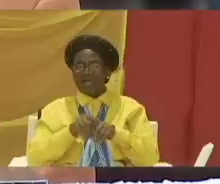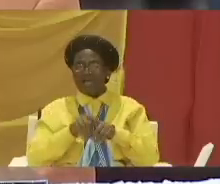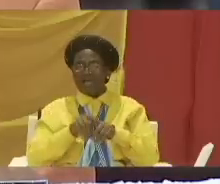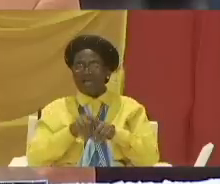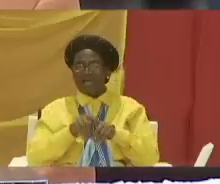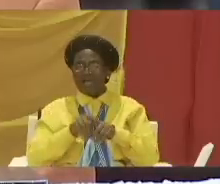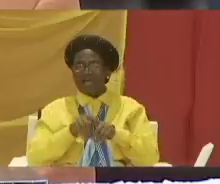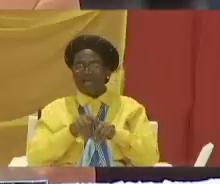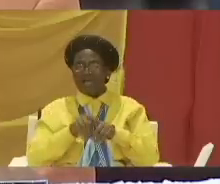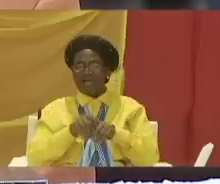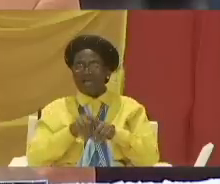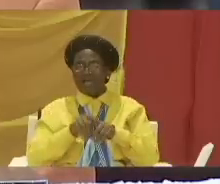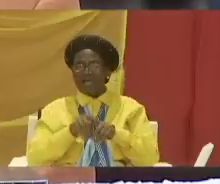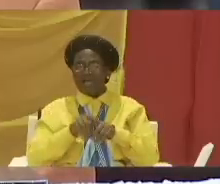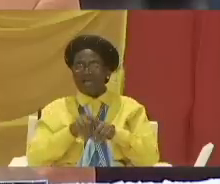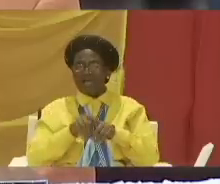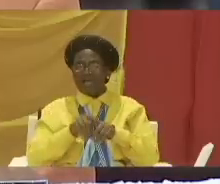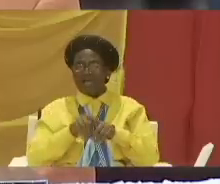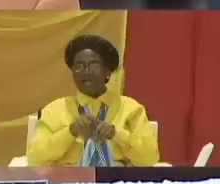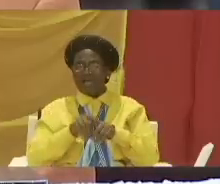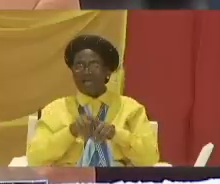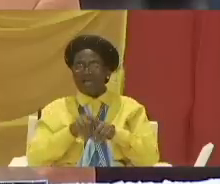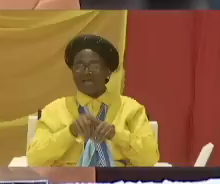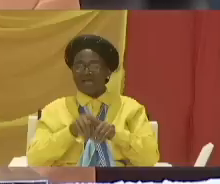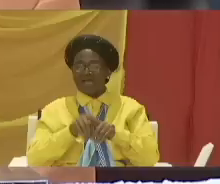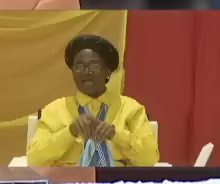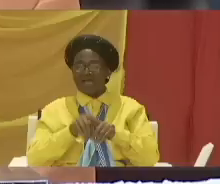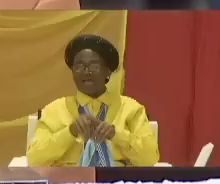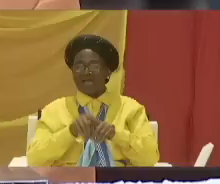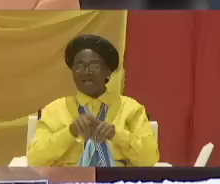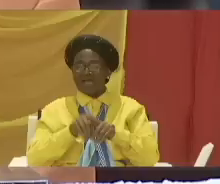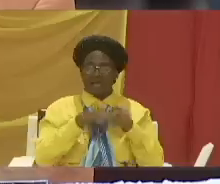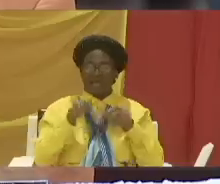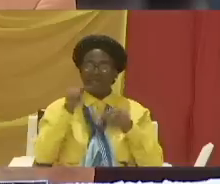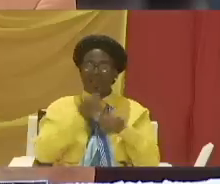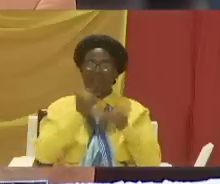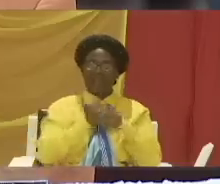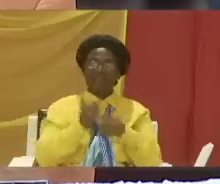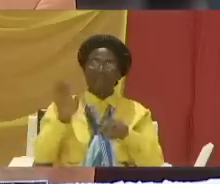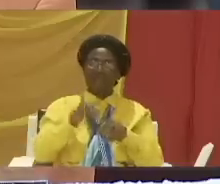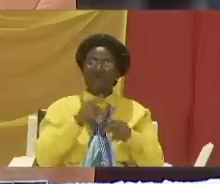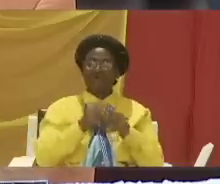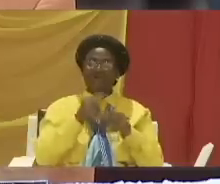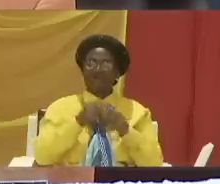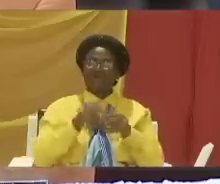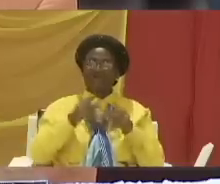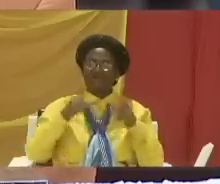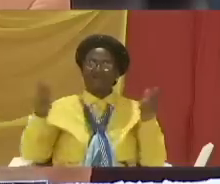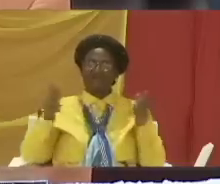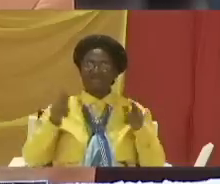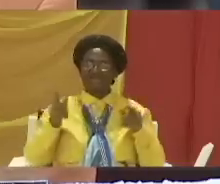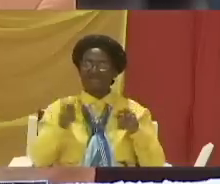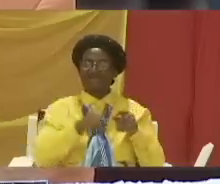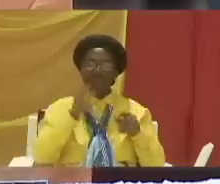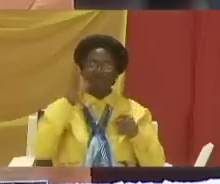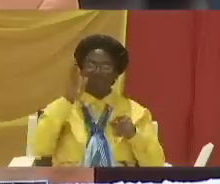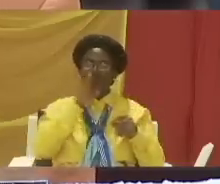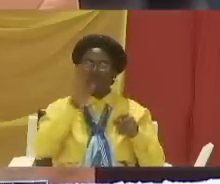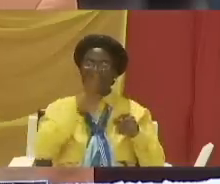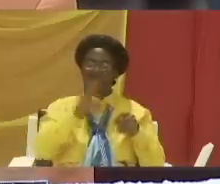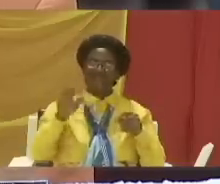I'm going to bless you. I'm going to make you great. I'm going to make your name great. You're going to be a